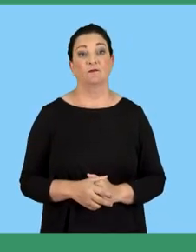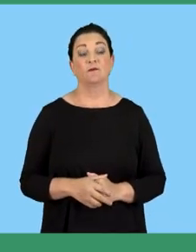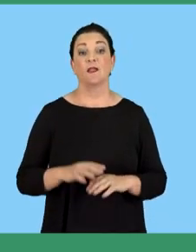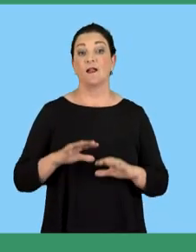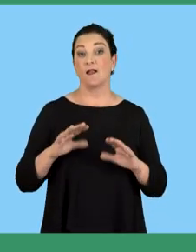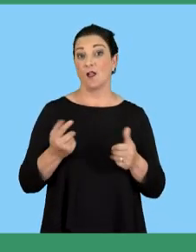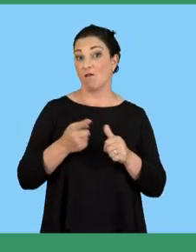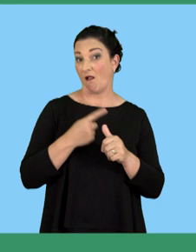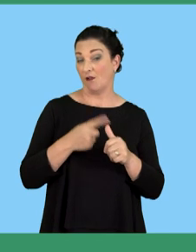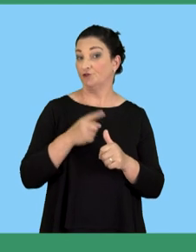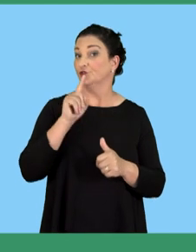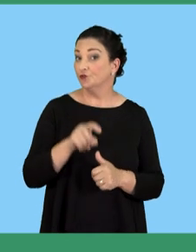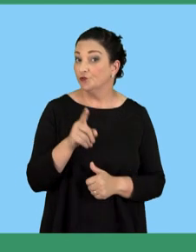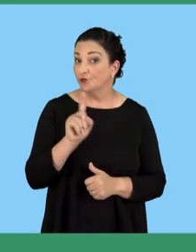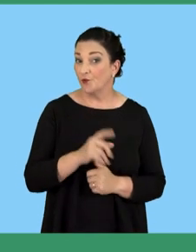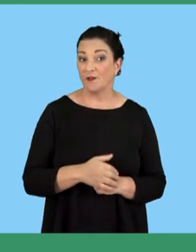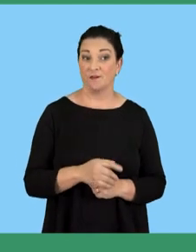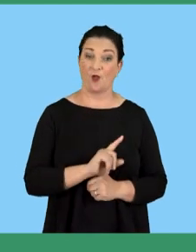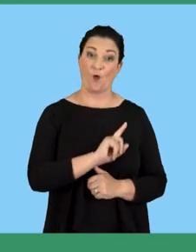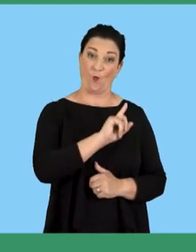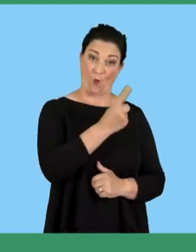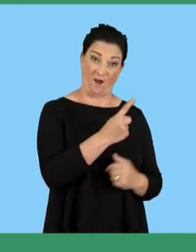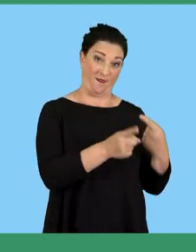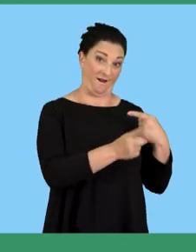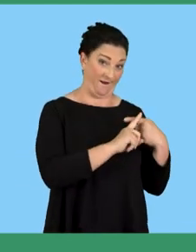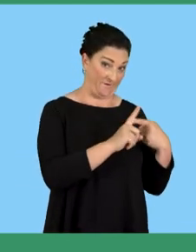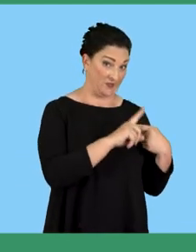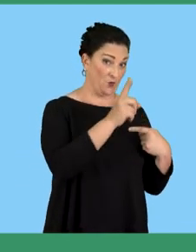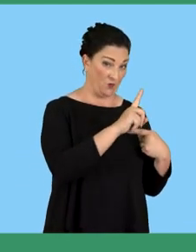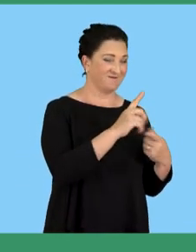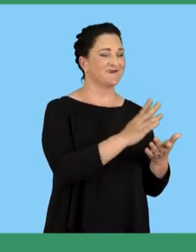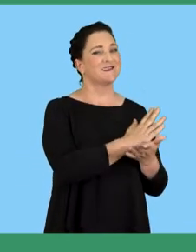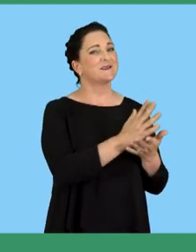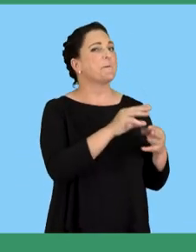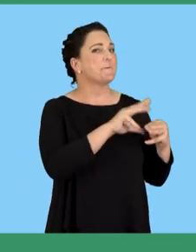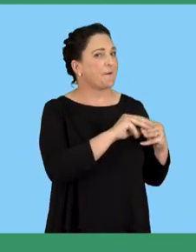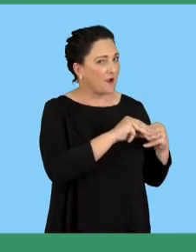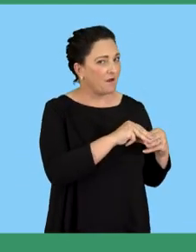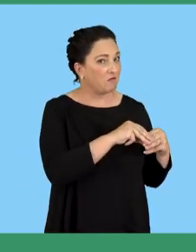So this is how the answers should be. One advantage is that